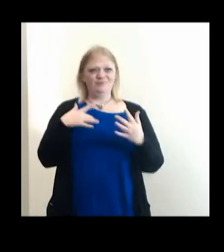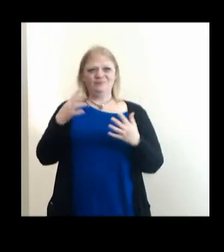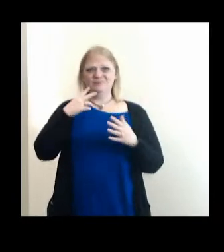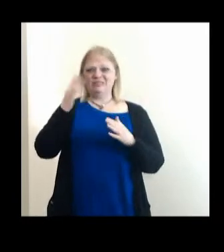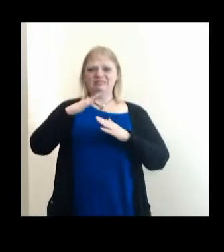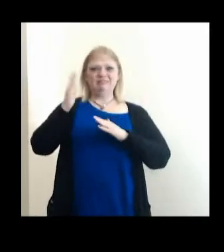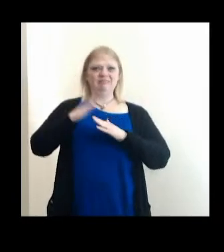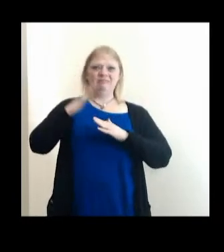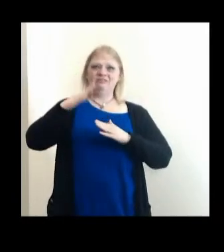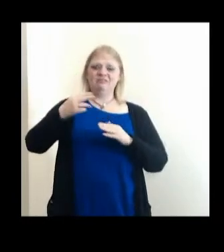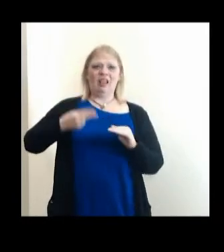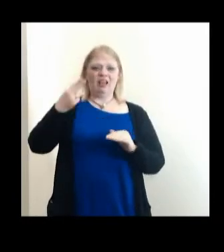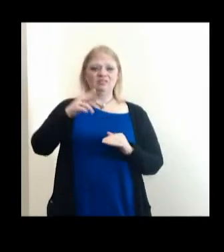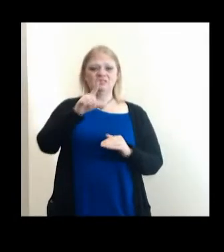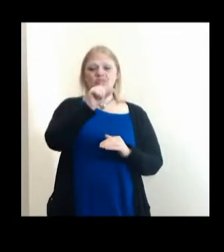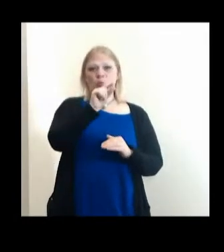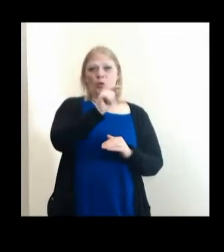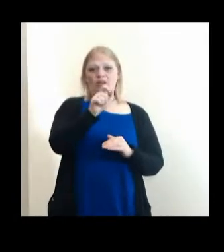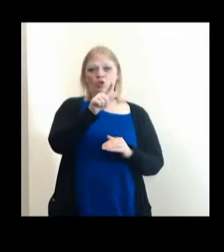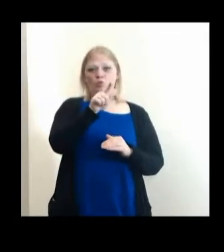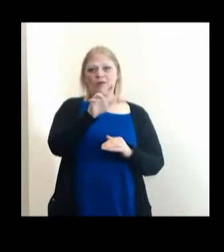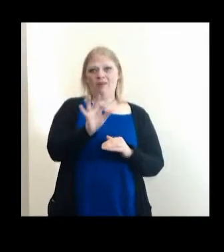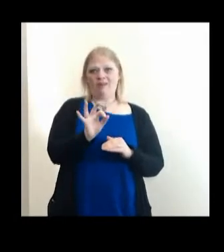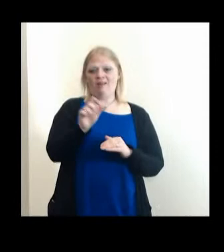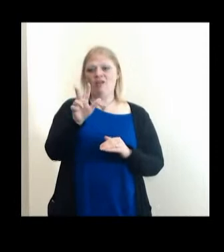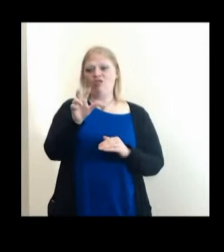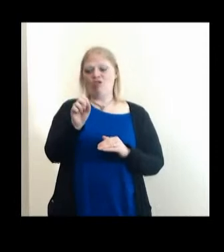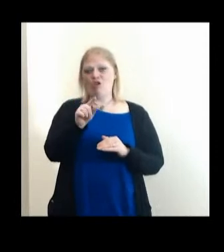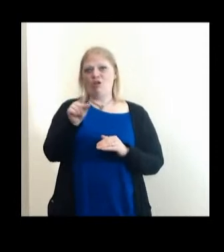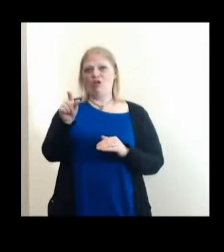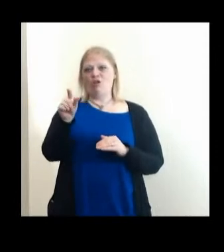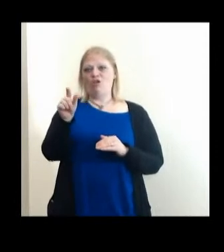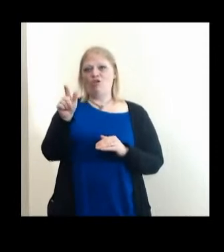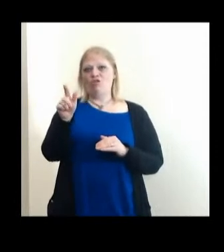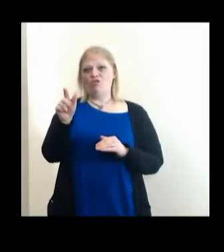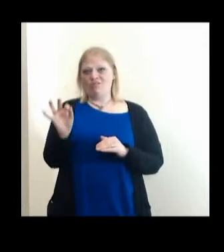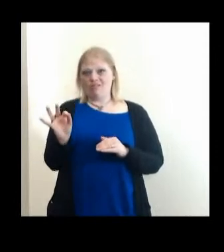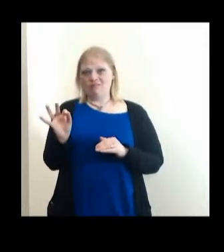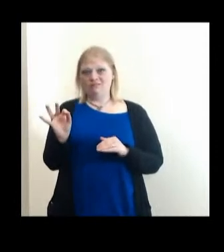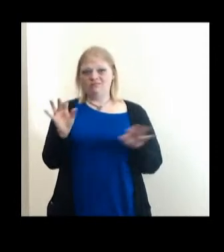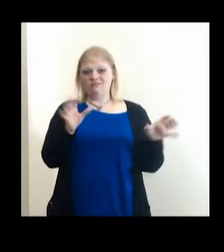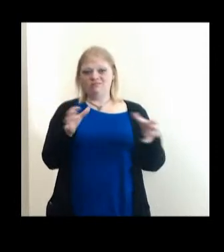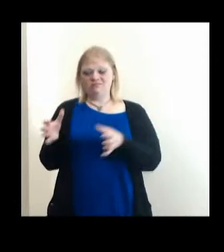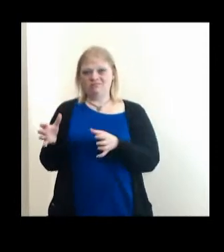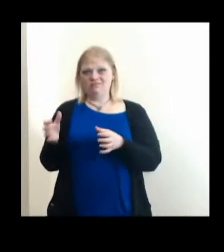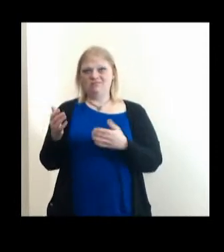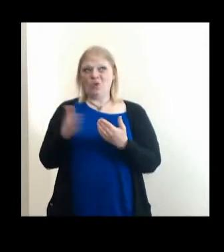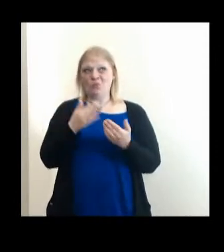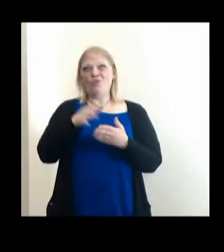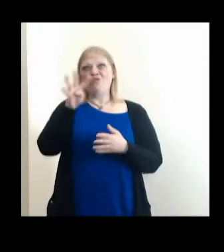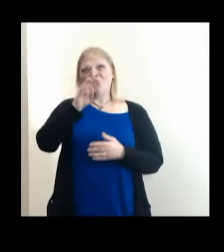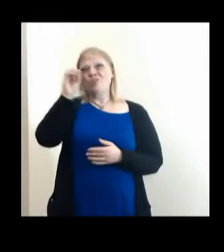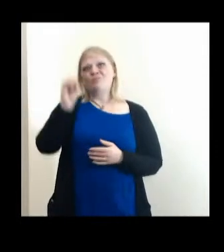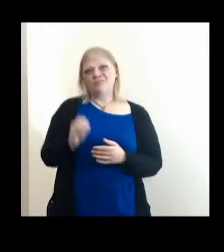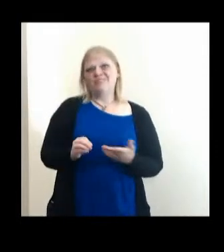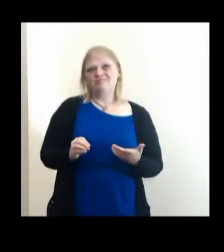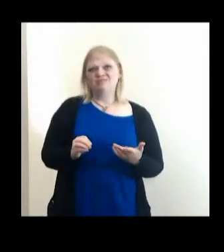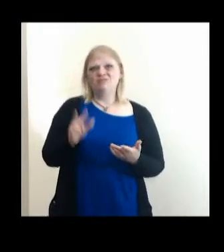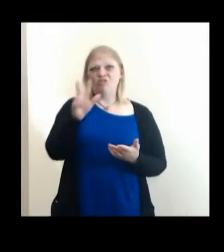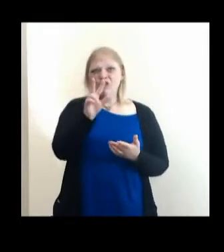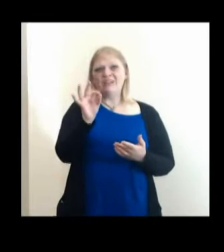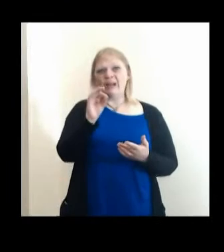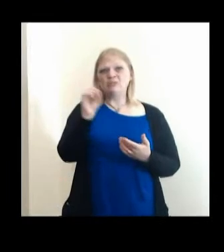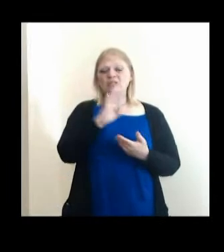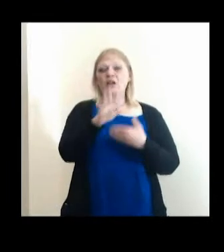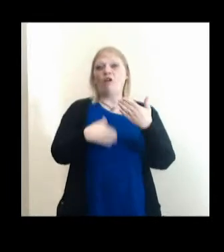highest in the 20 to 29 and 30 to 39 age group. Those age groups accounted for nearly 40%. 39% of